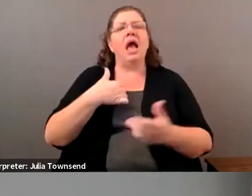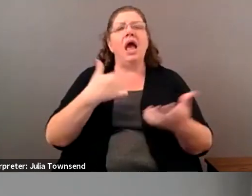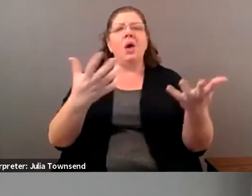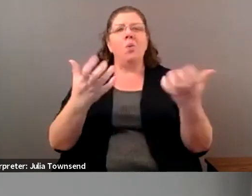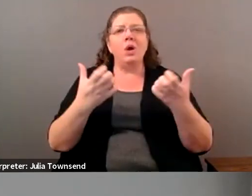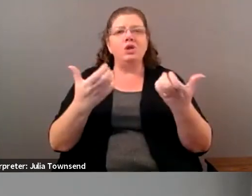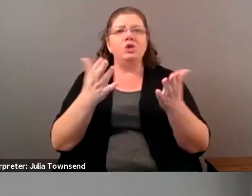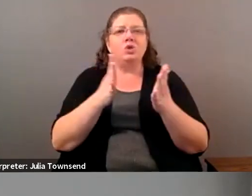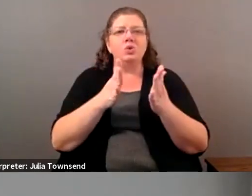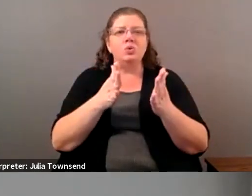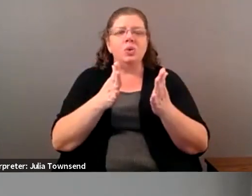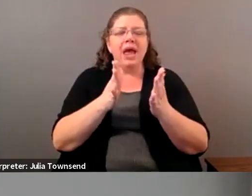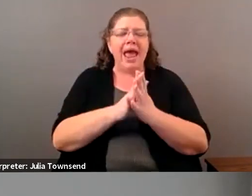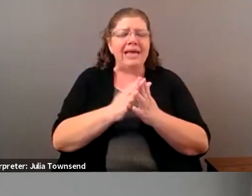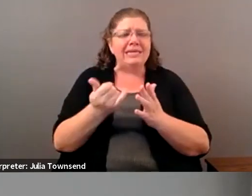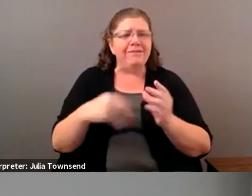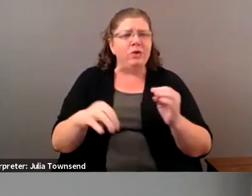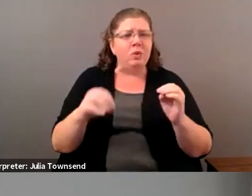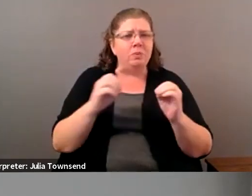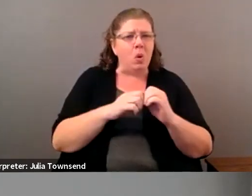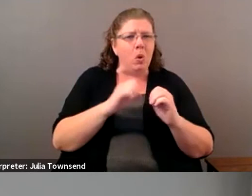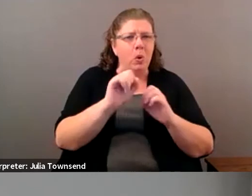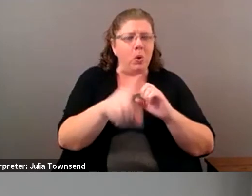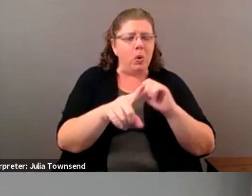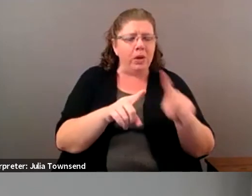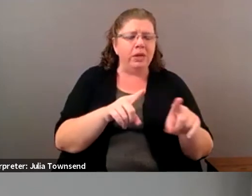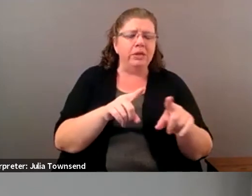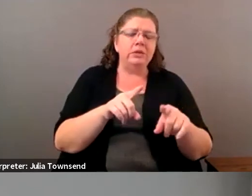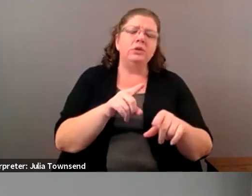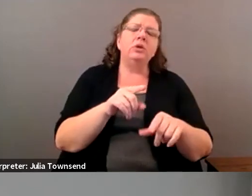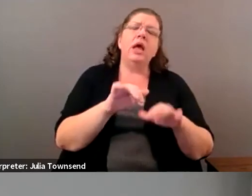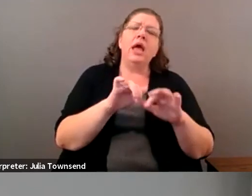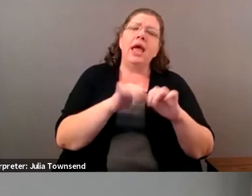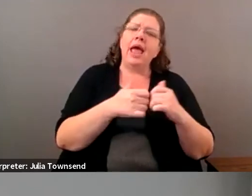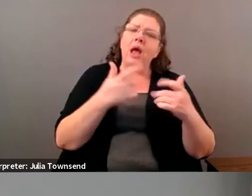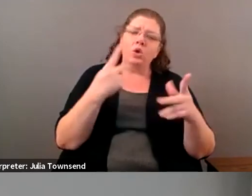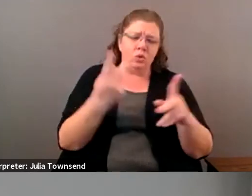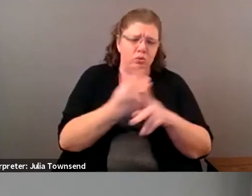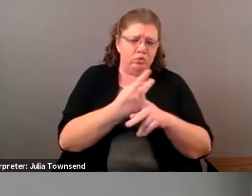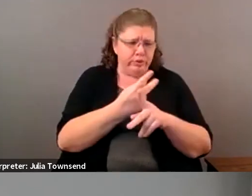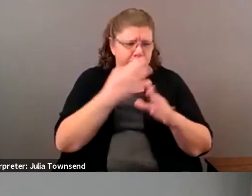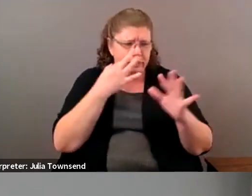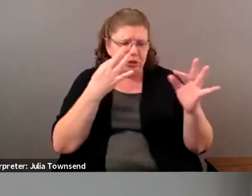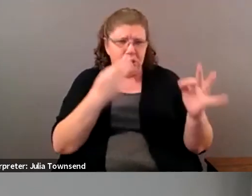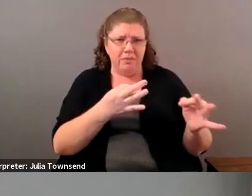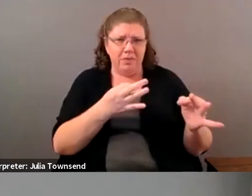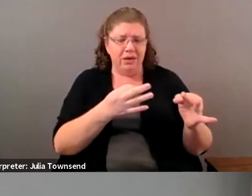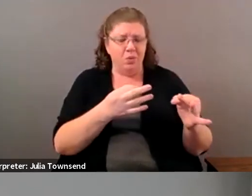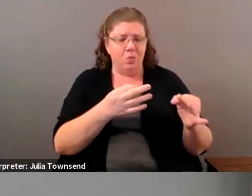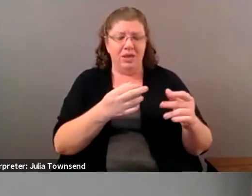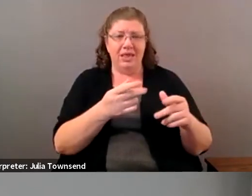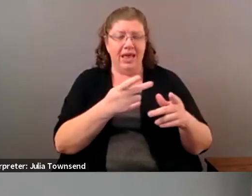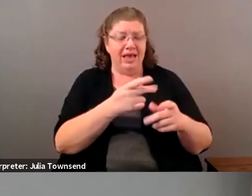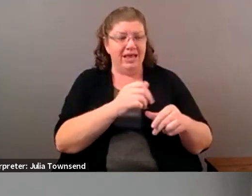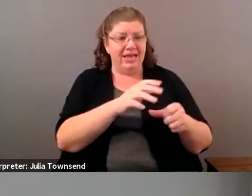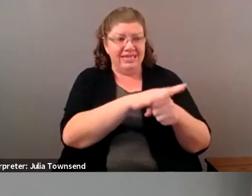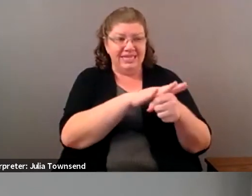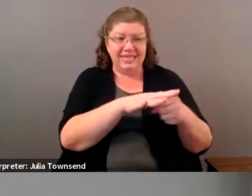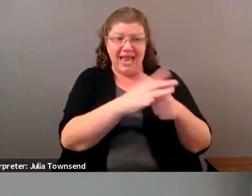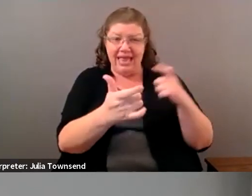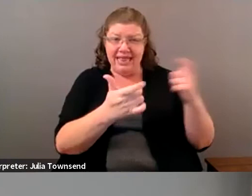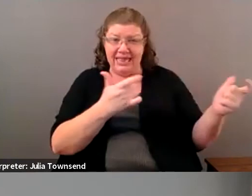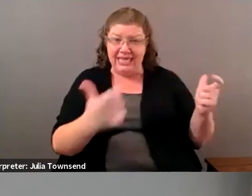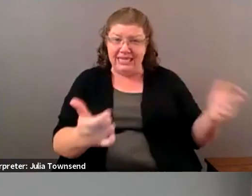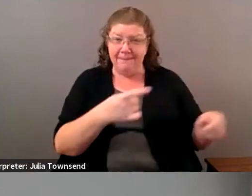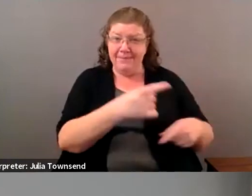a couple more. How do you determine with a site as big as this and with this many